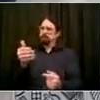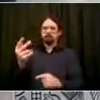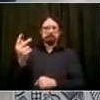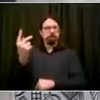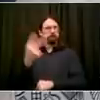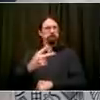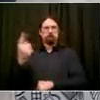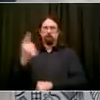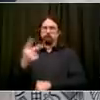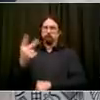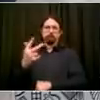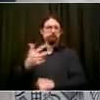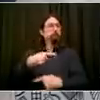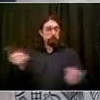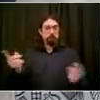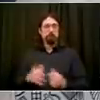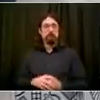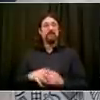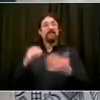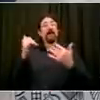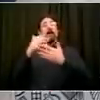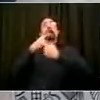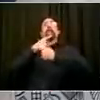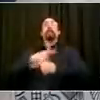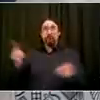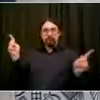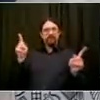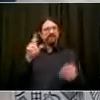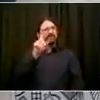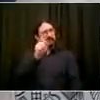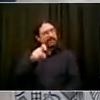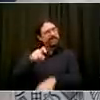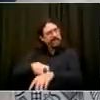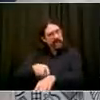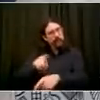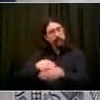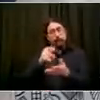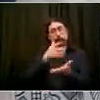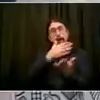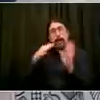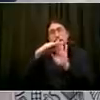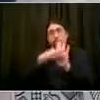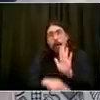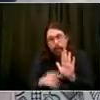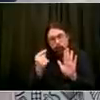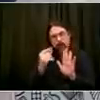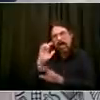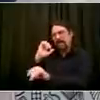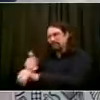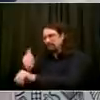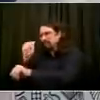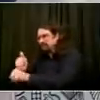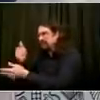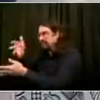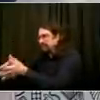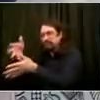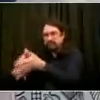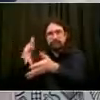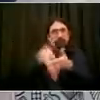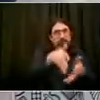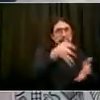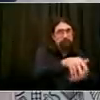would show up to schools, provided the 3% was hit. You have repeatedly said there was no formal agreement